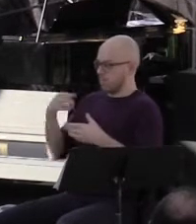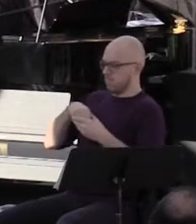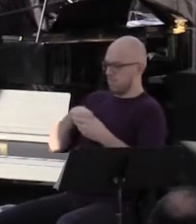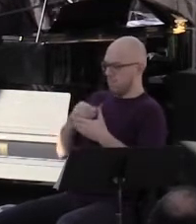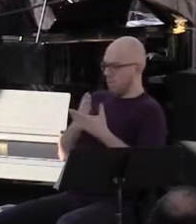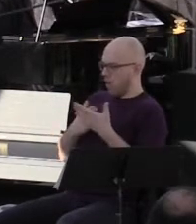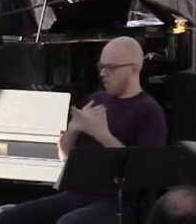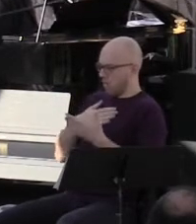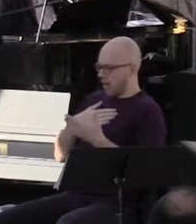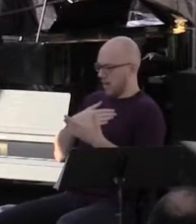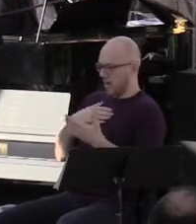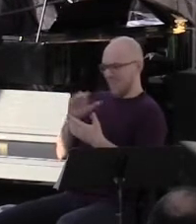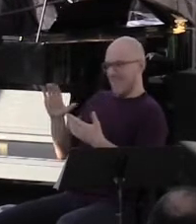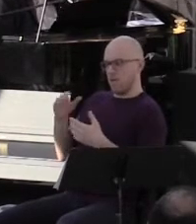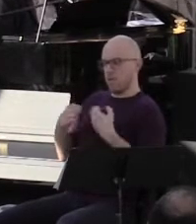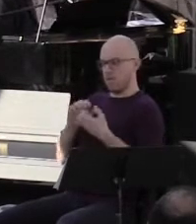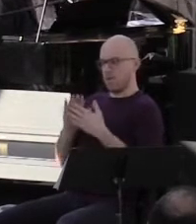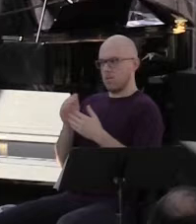yours.